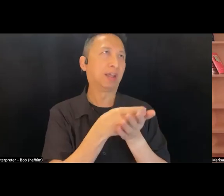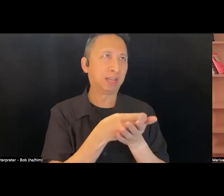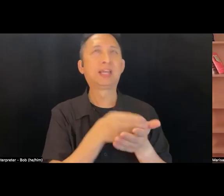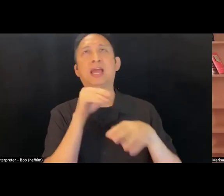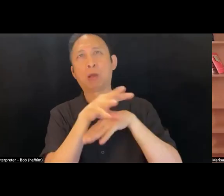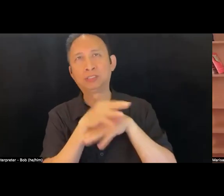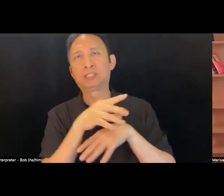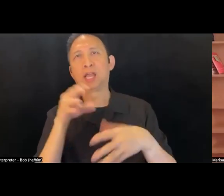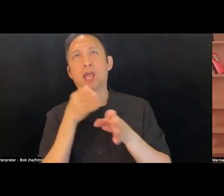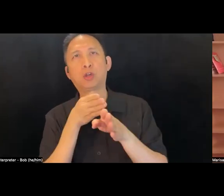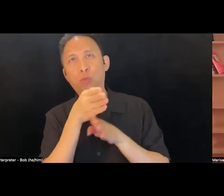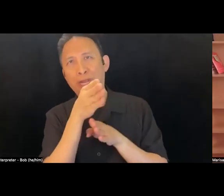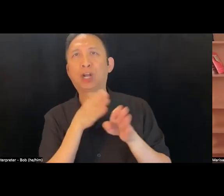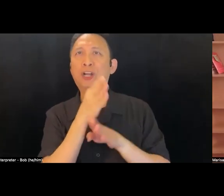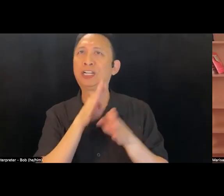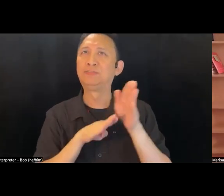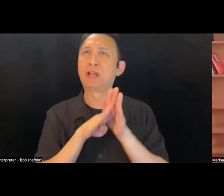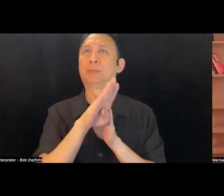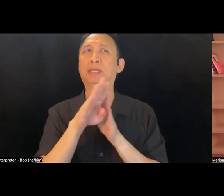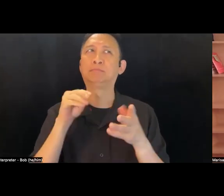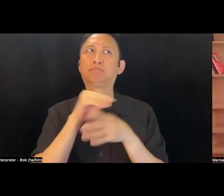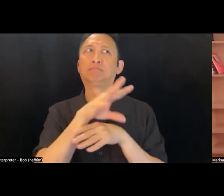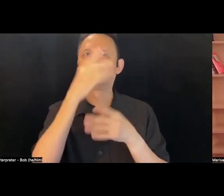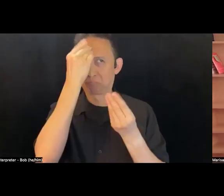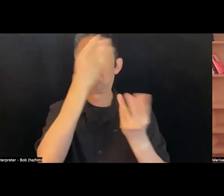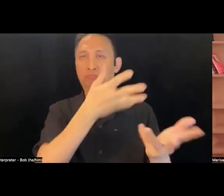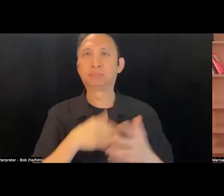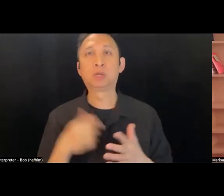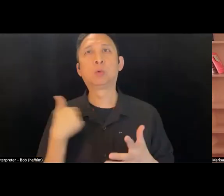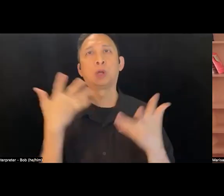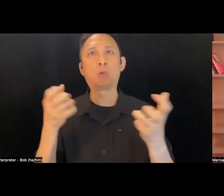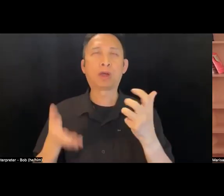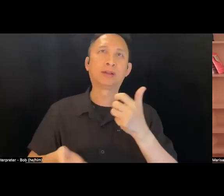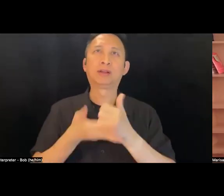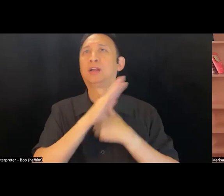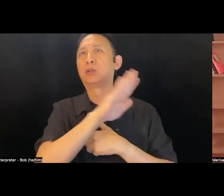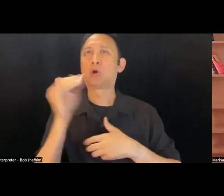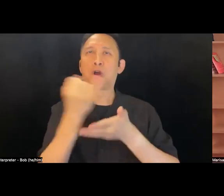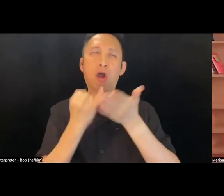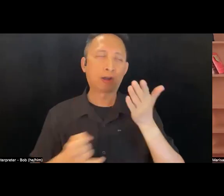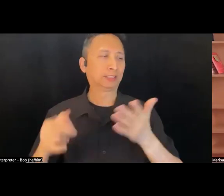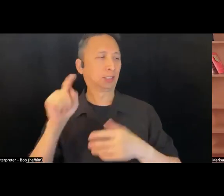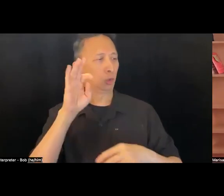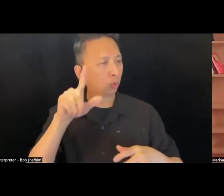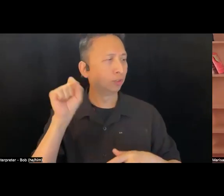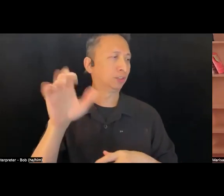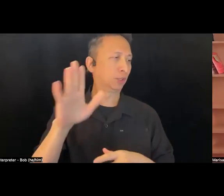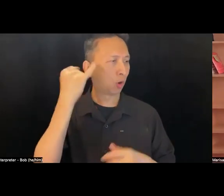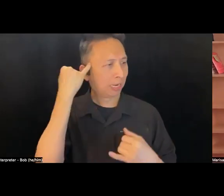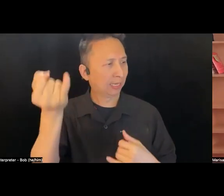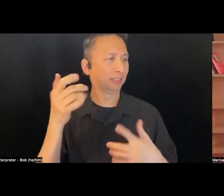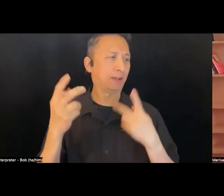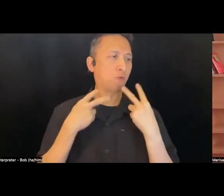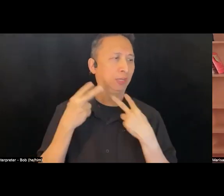services. As part of our mission to amplify artists' voices and provide tools and community for artists to thrive, we are pleased to host